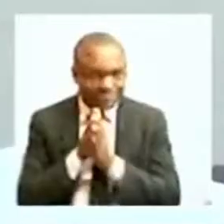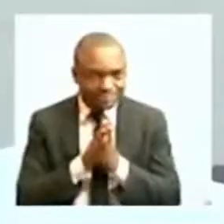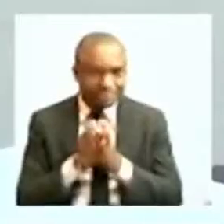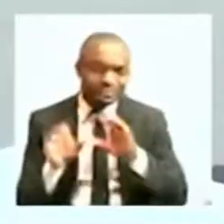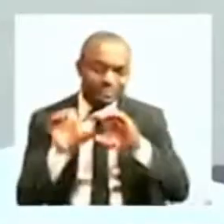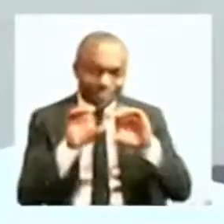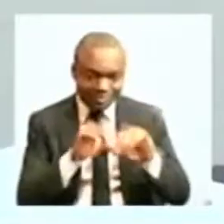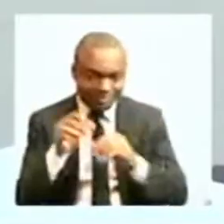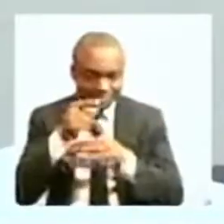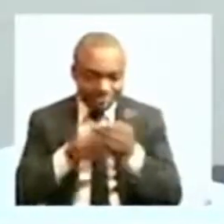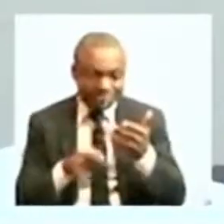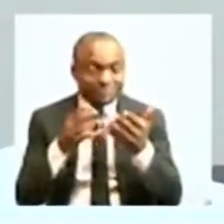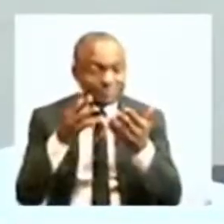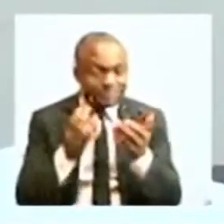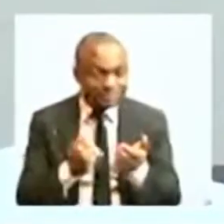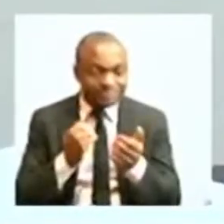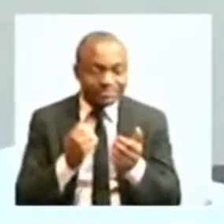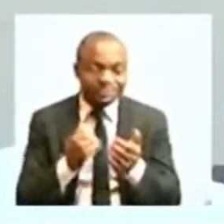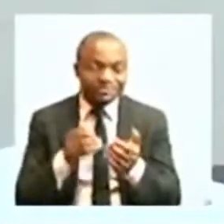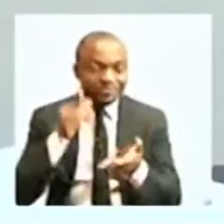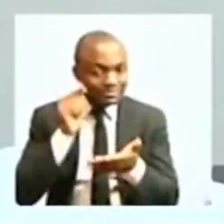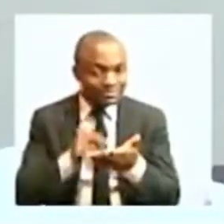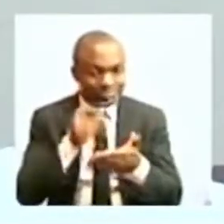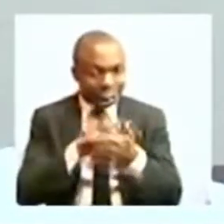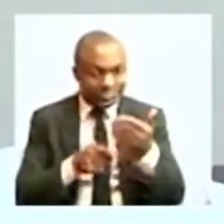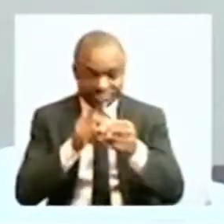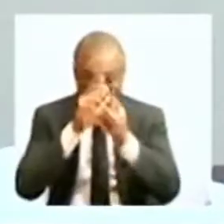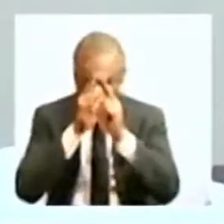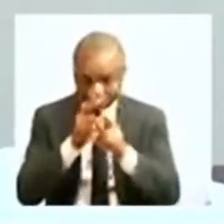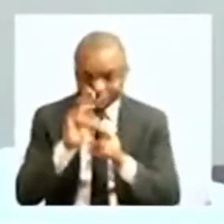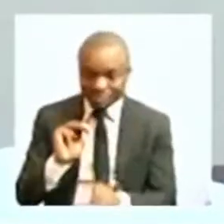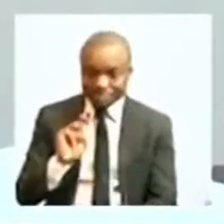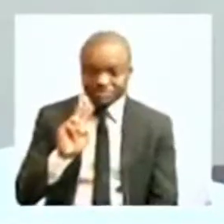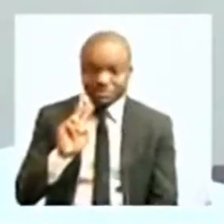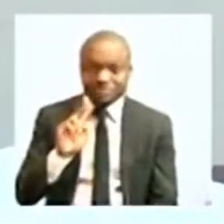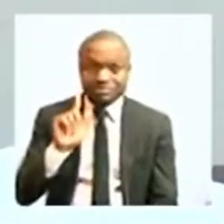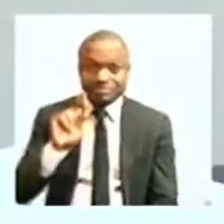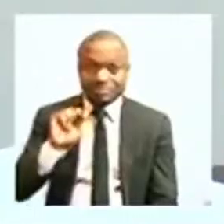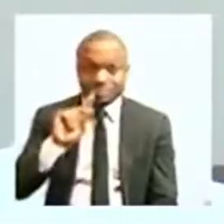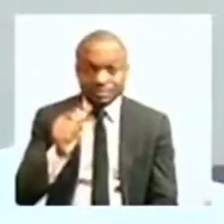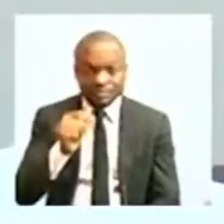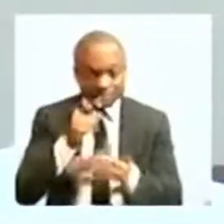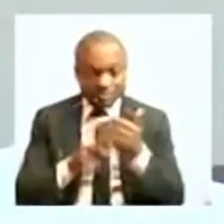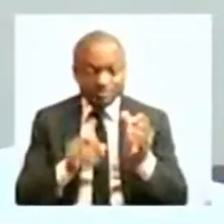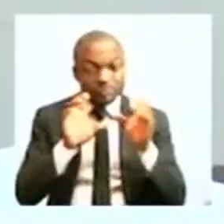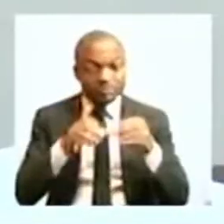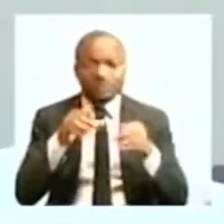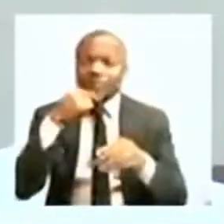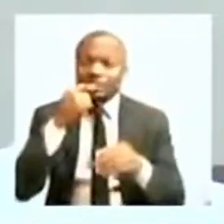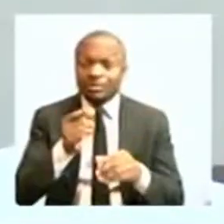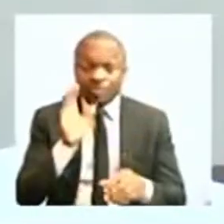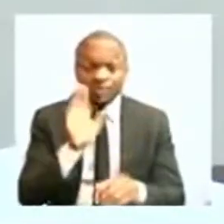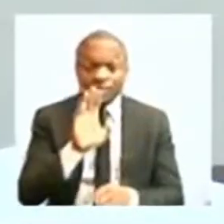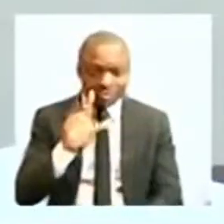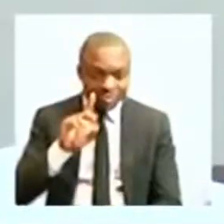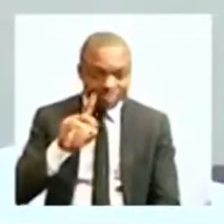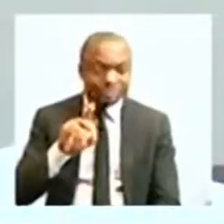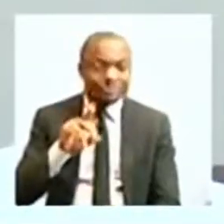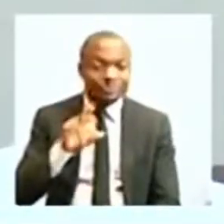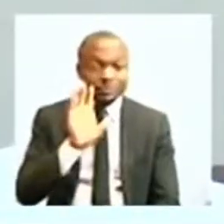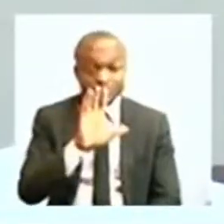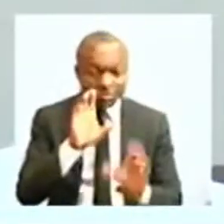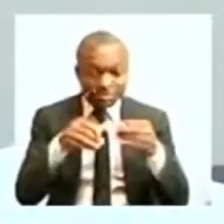do whatever they want to do. This is what Honorable Mulunda is saying. This is what your committee is saying, PS. We are with